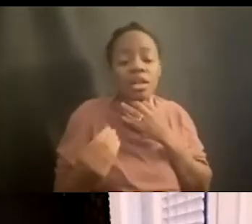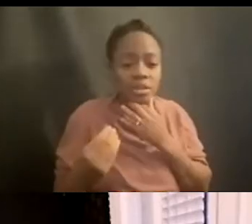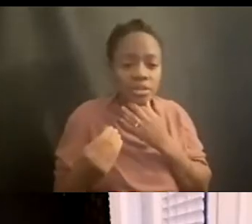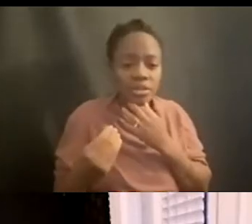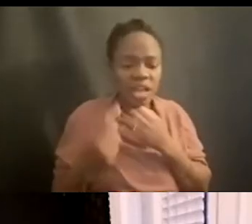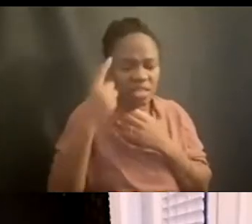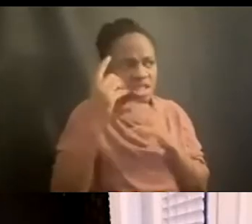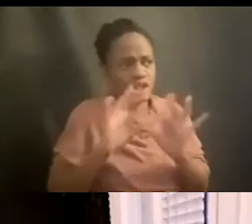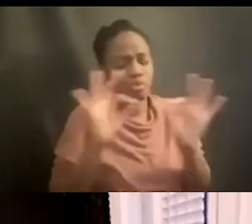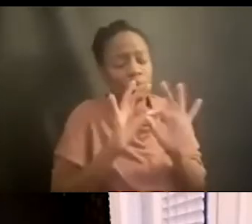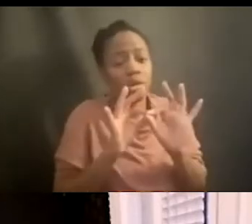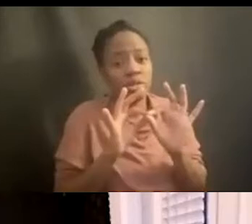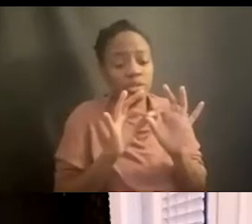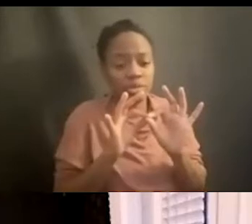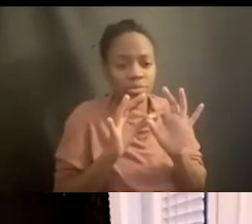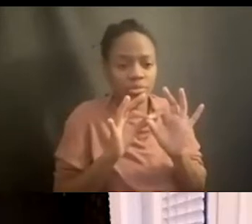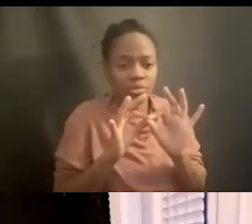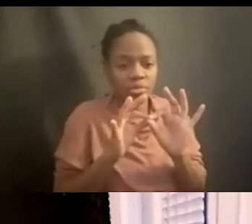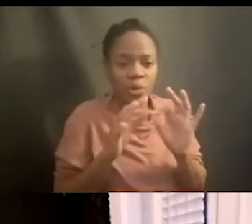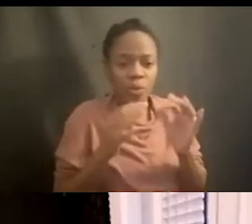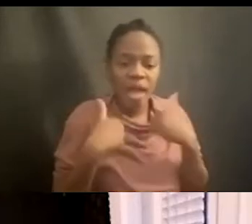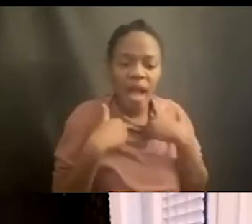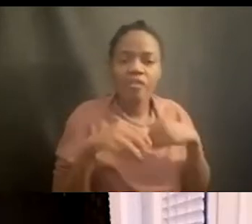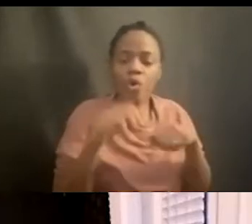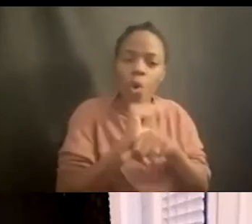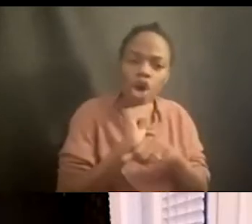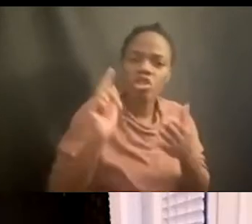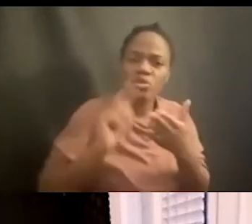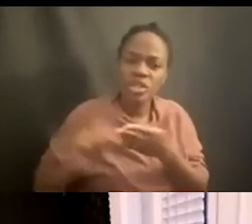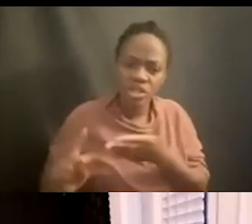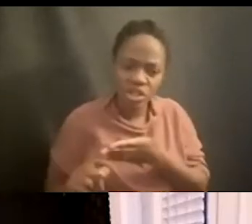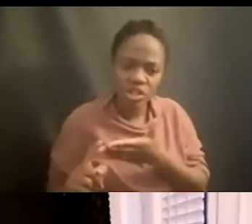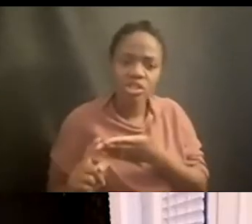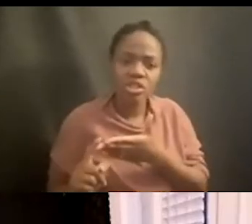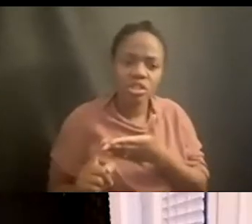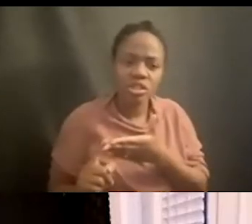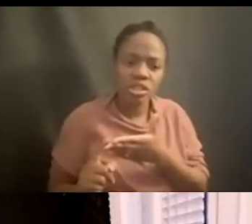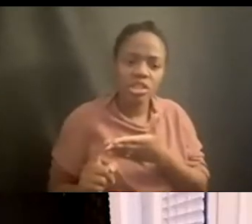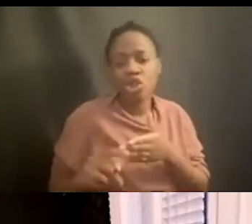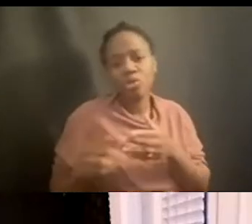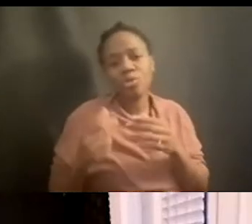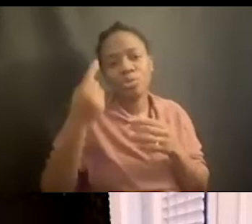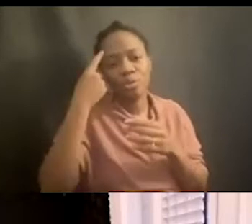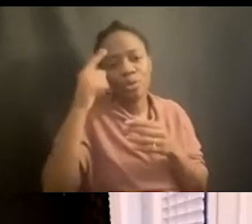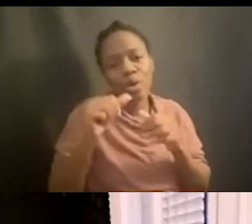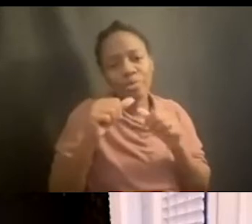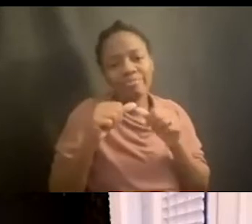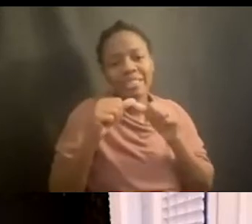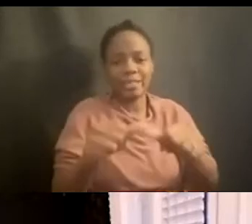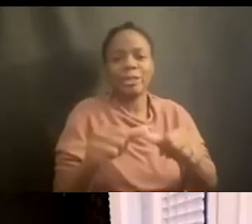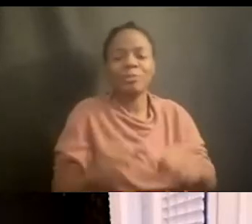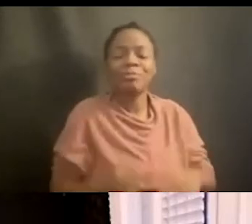think it's important for us to have that work and research and have that in the forefront as well in order to keep going.